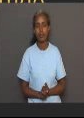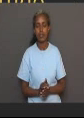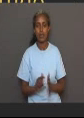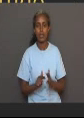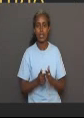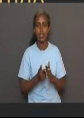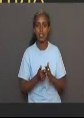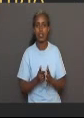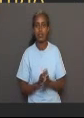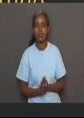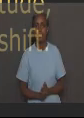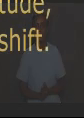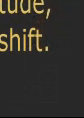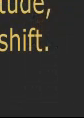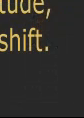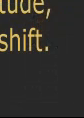Begin.